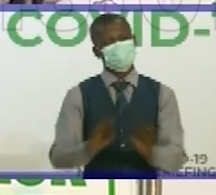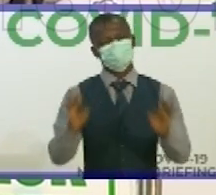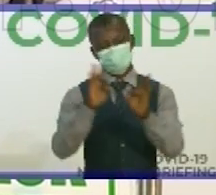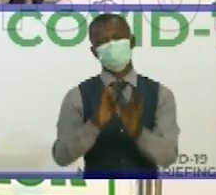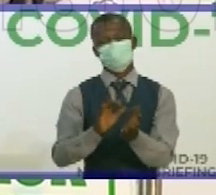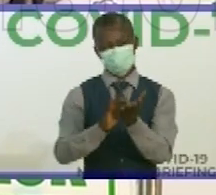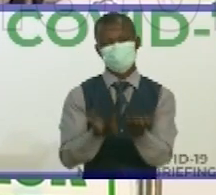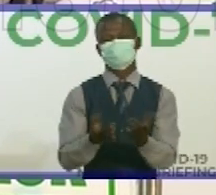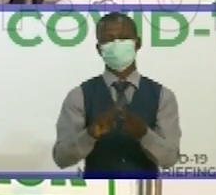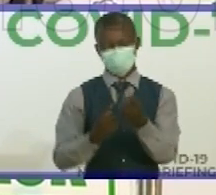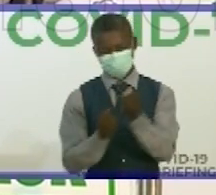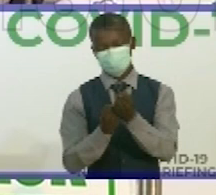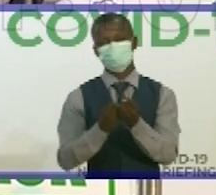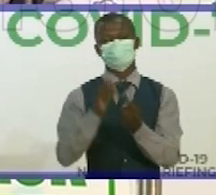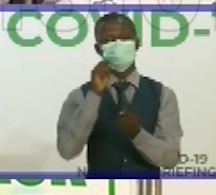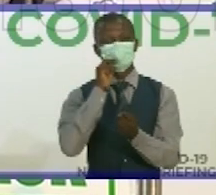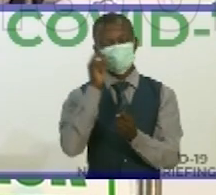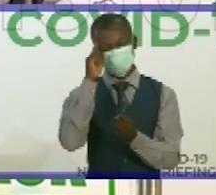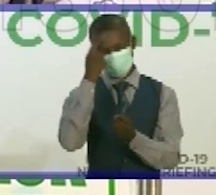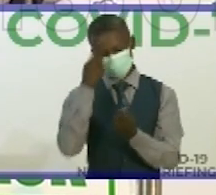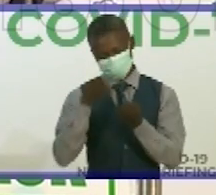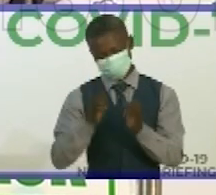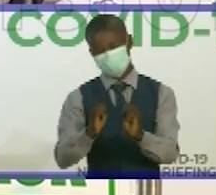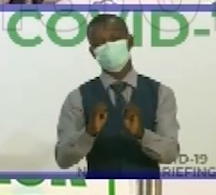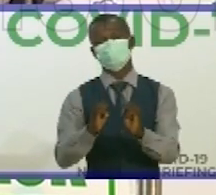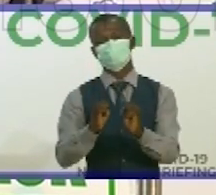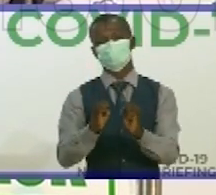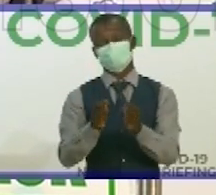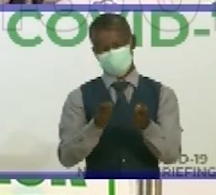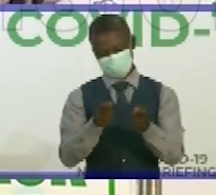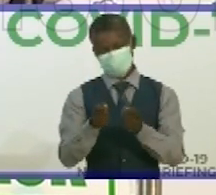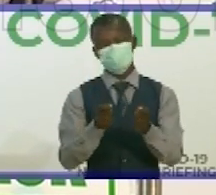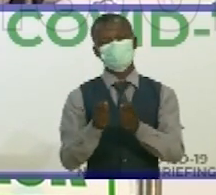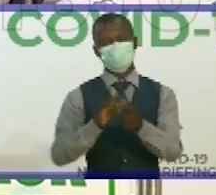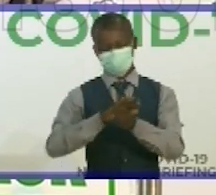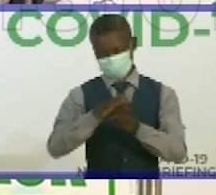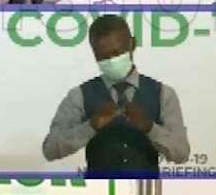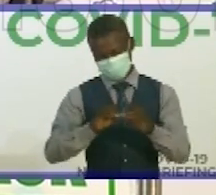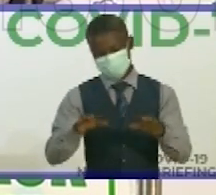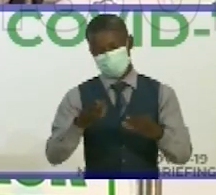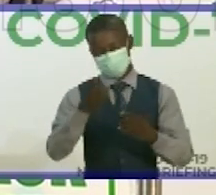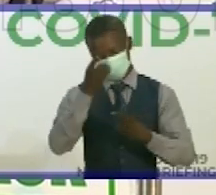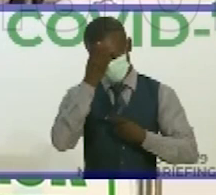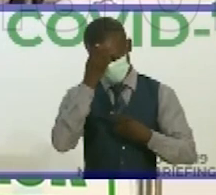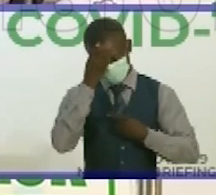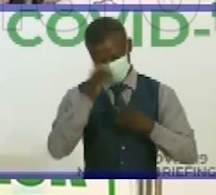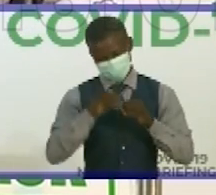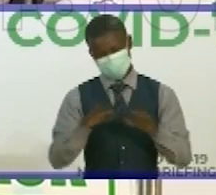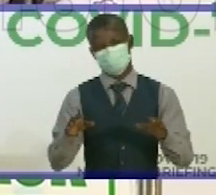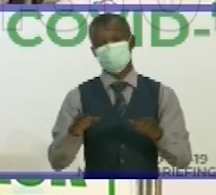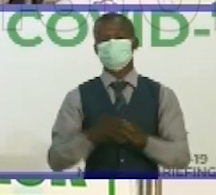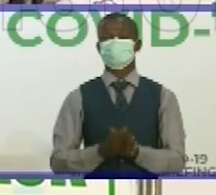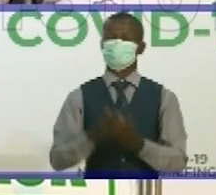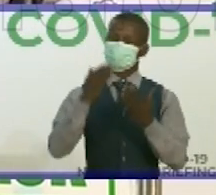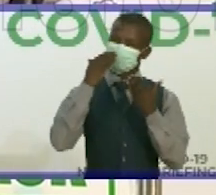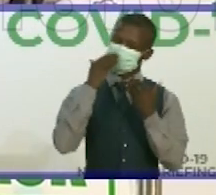of the Nigerian government effort in combating the COVID-19 pandemic. We thank His